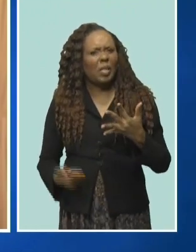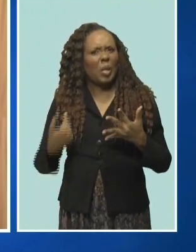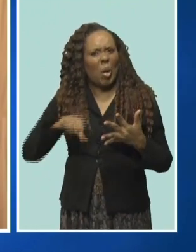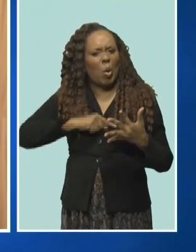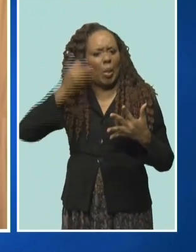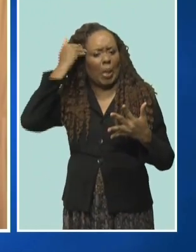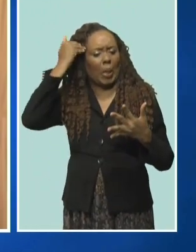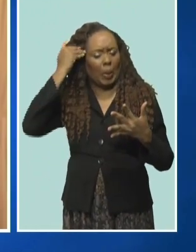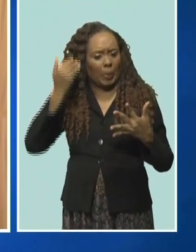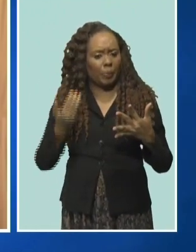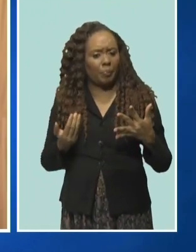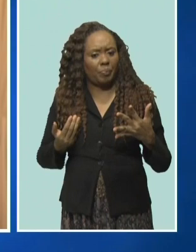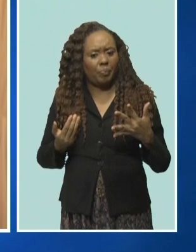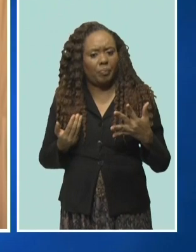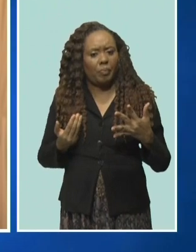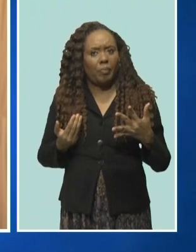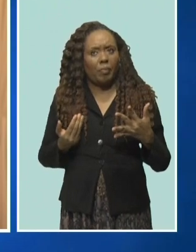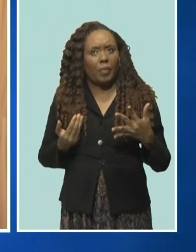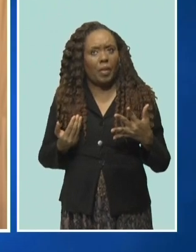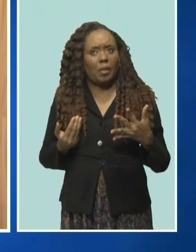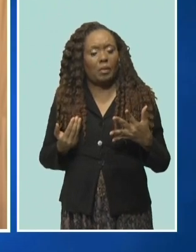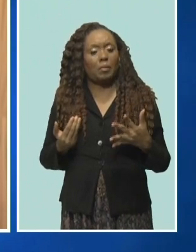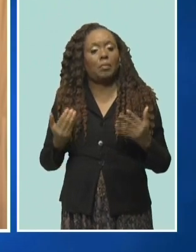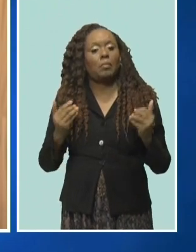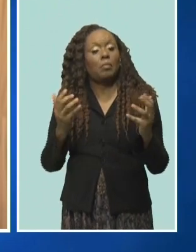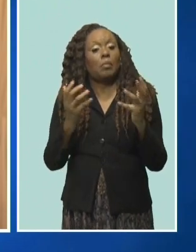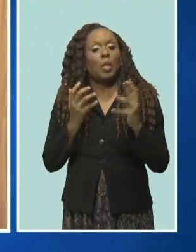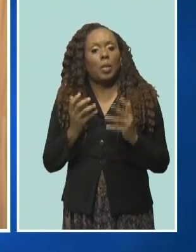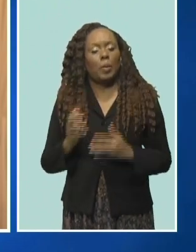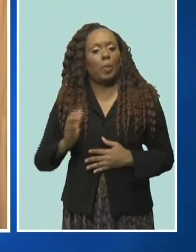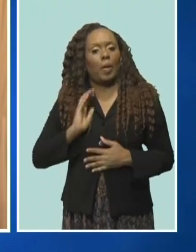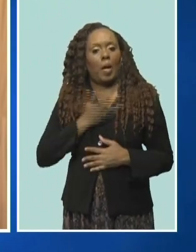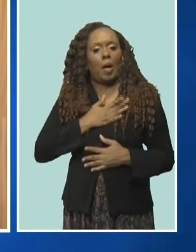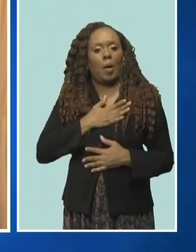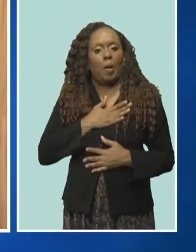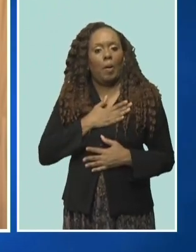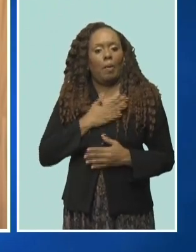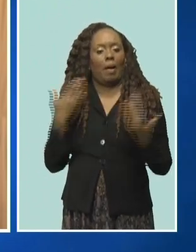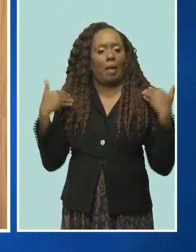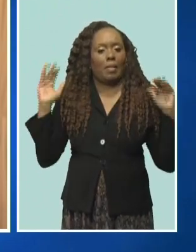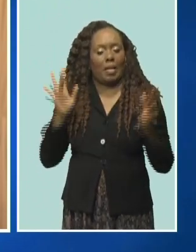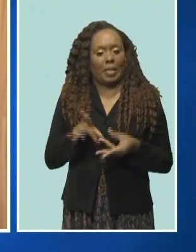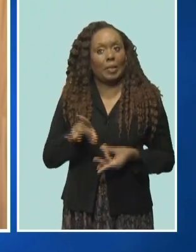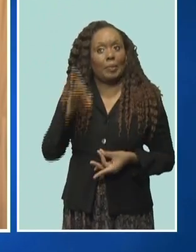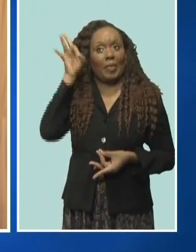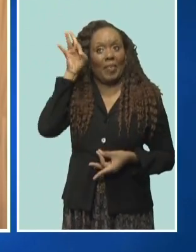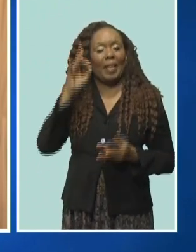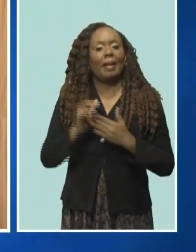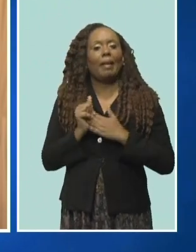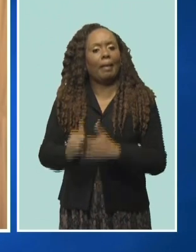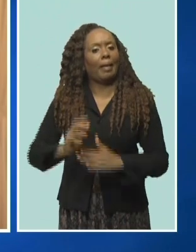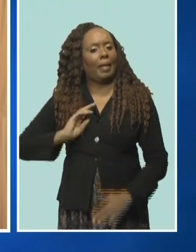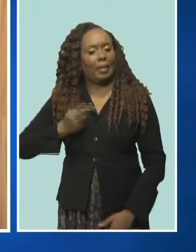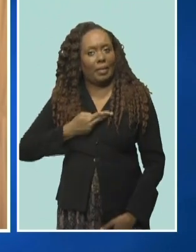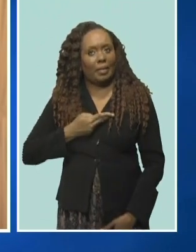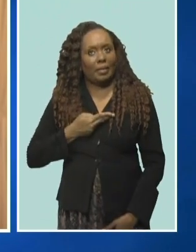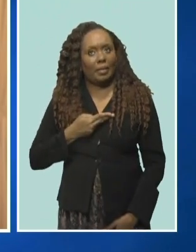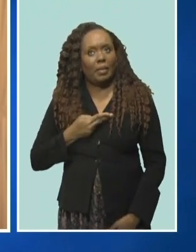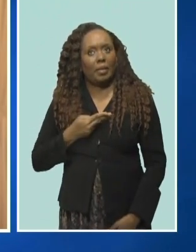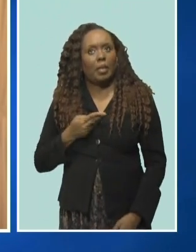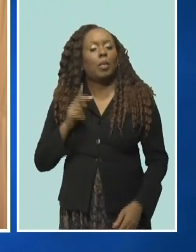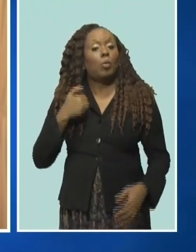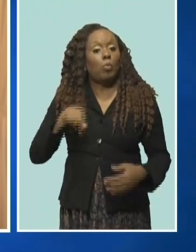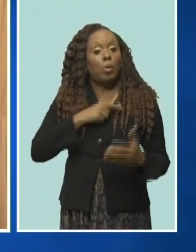are. Let the better angels, my friends of our spirit, guide us as Bajans, and know that when catch you,